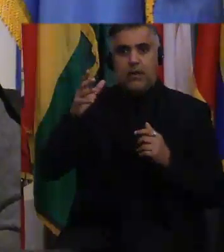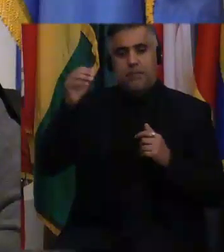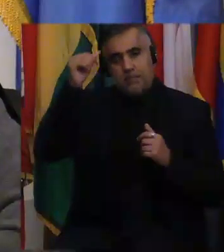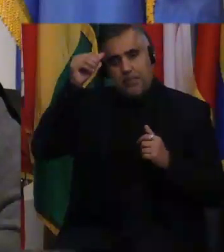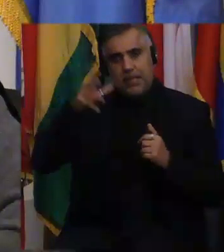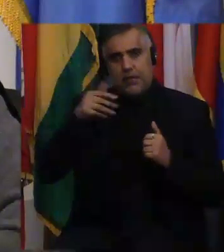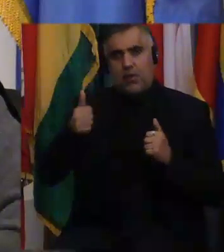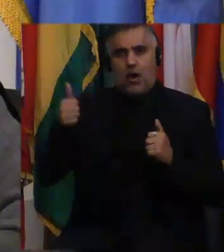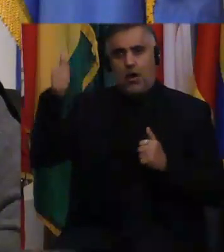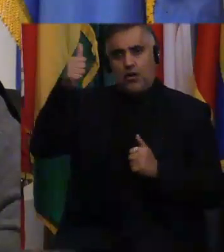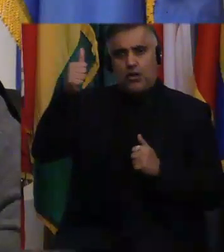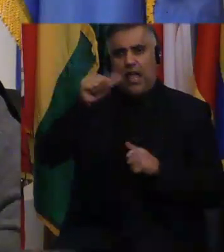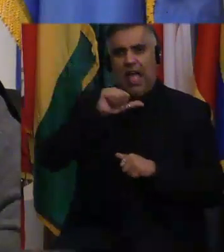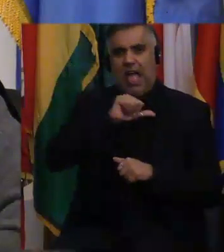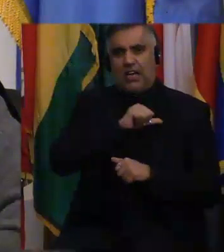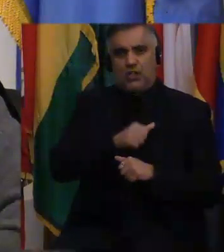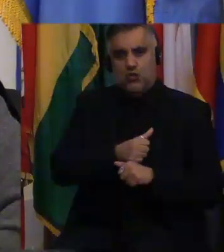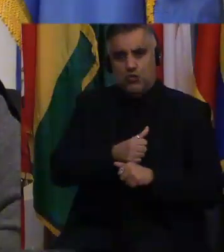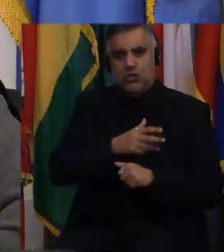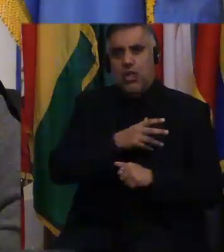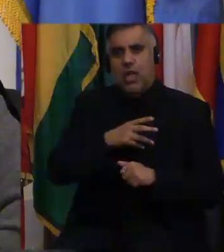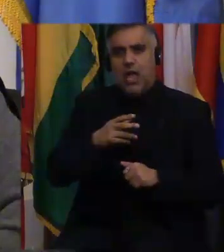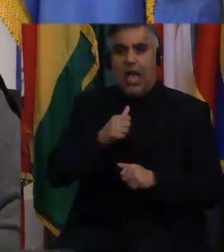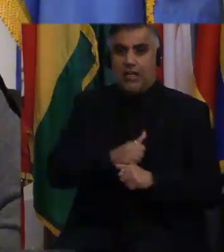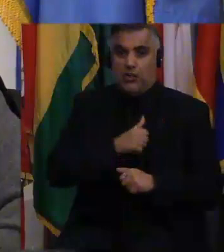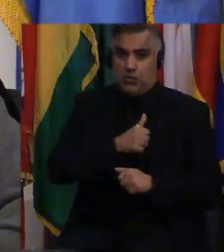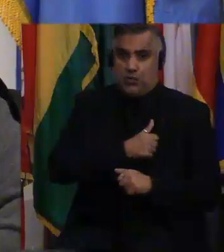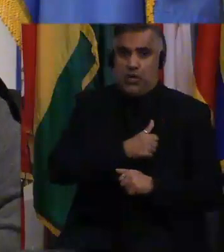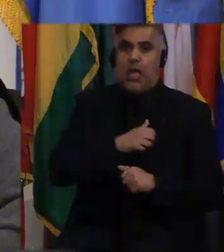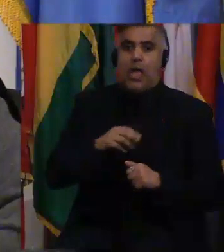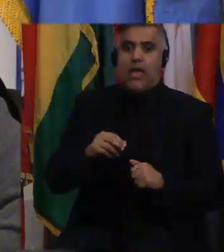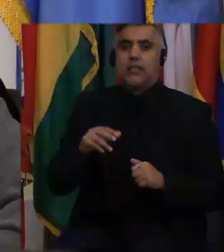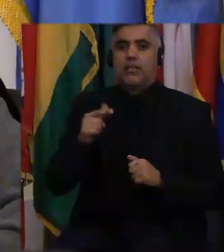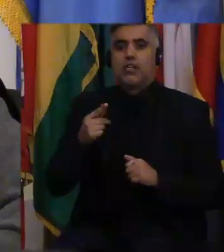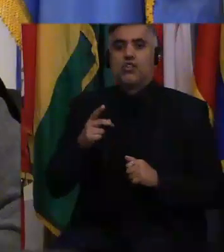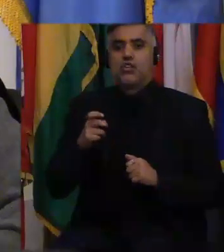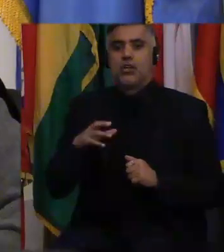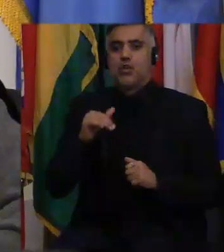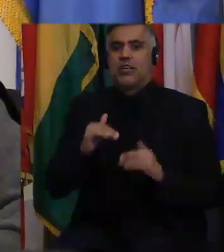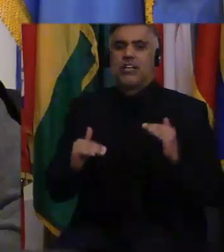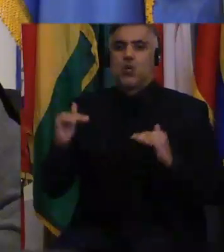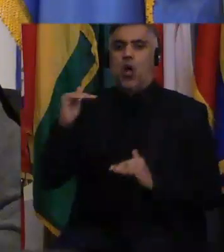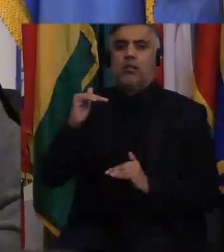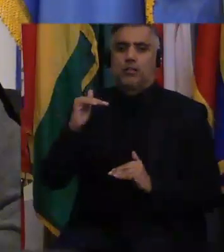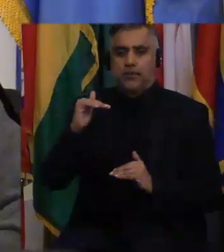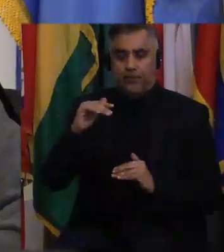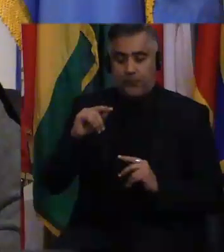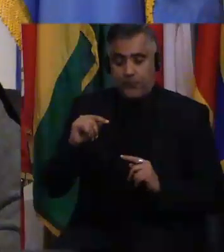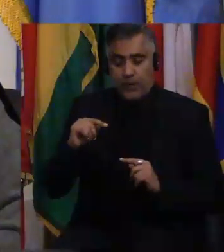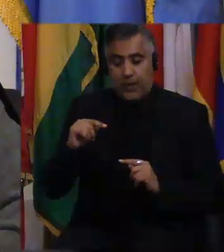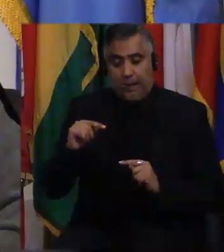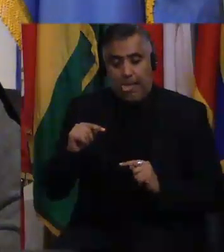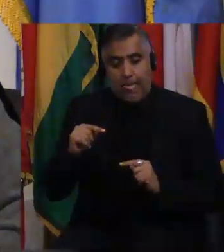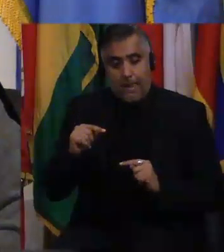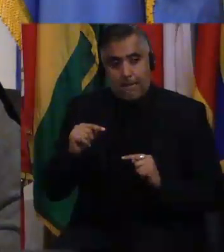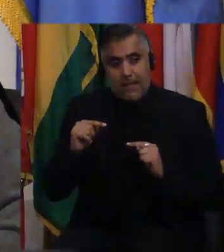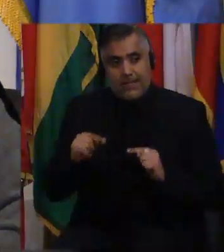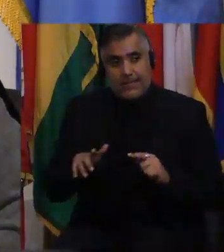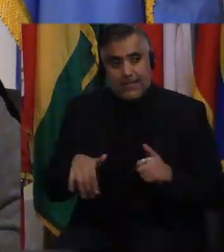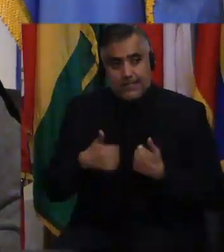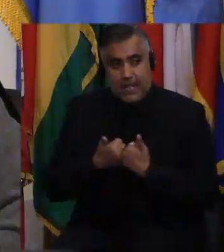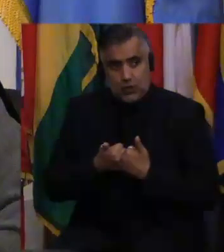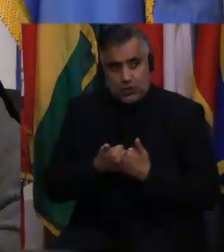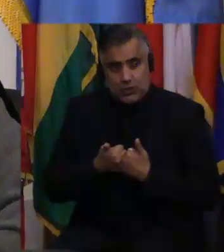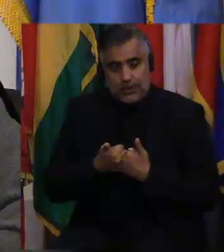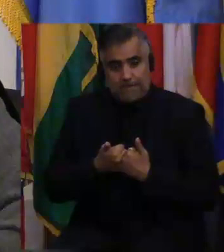attitudes and on really the assumption of gender inequality more than it. And this is really a challenging